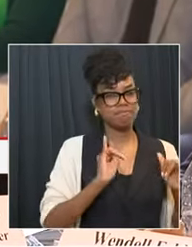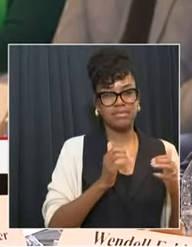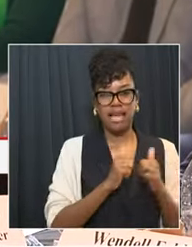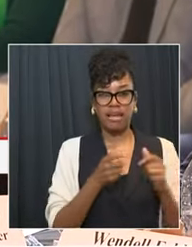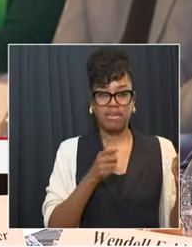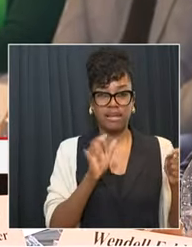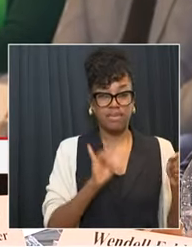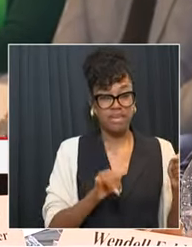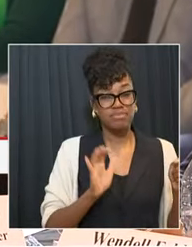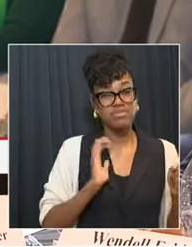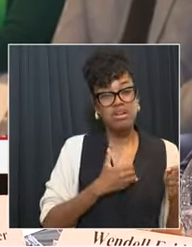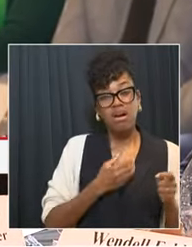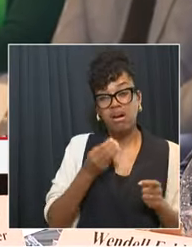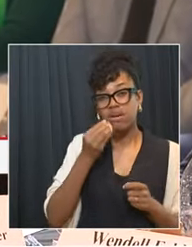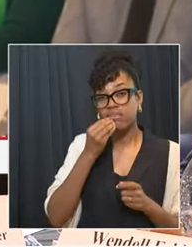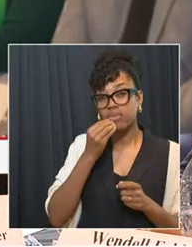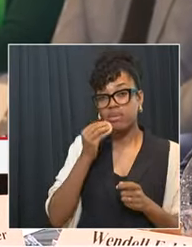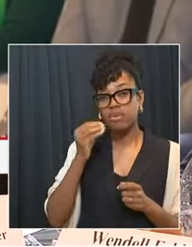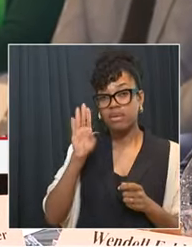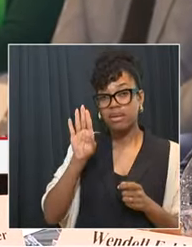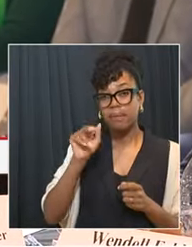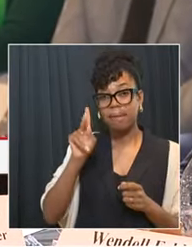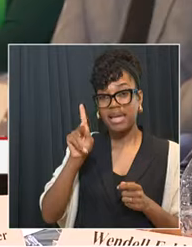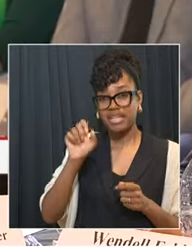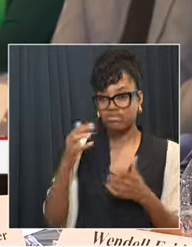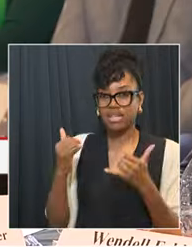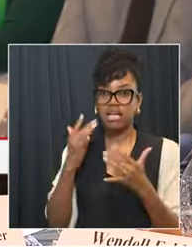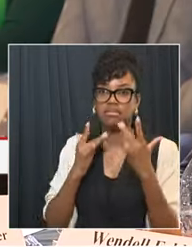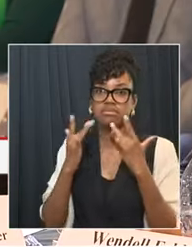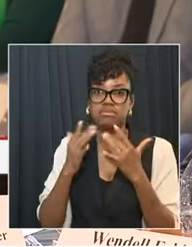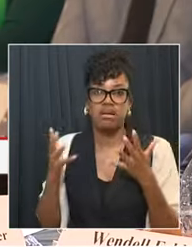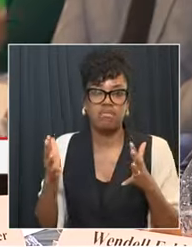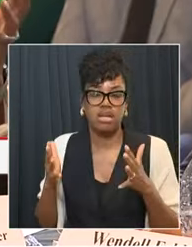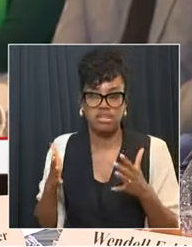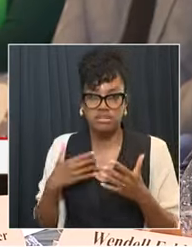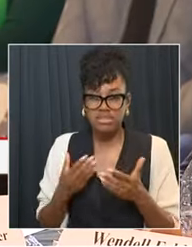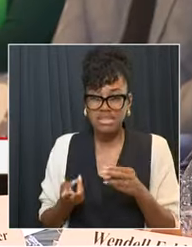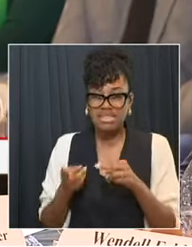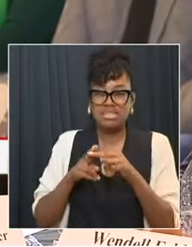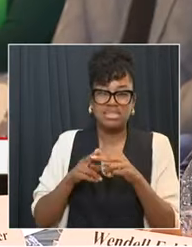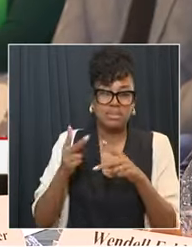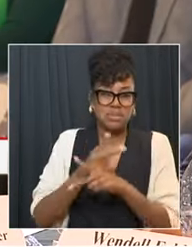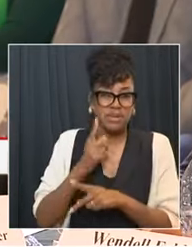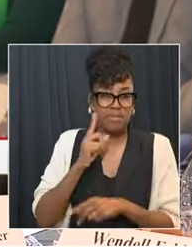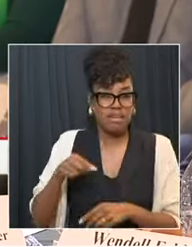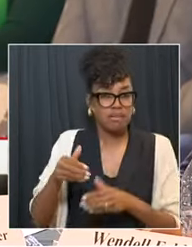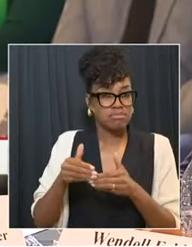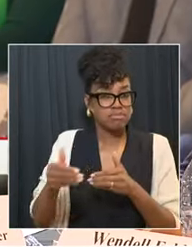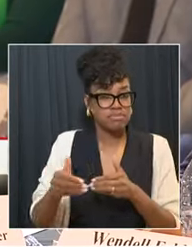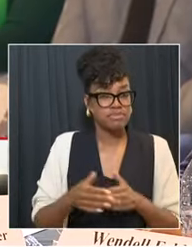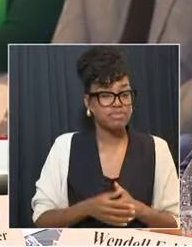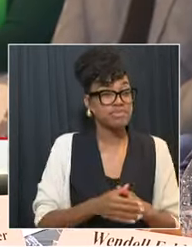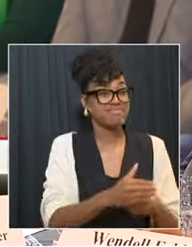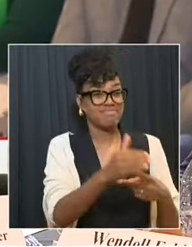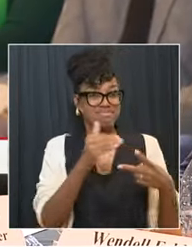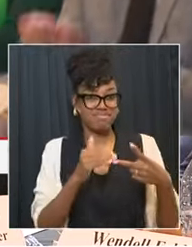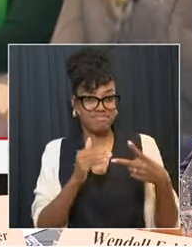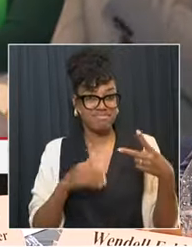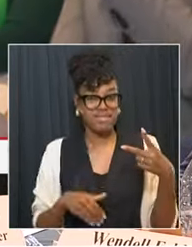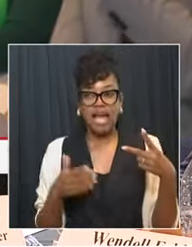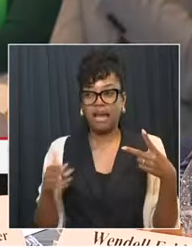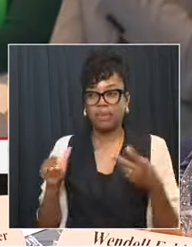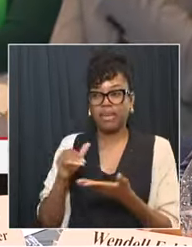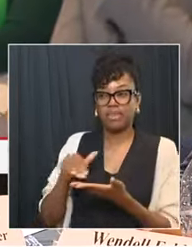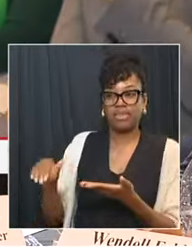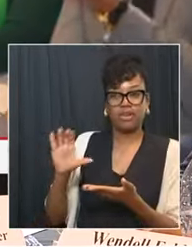are already stretched. And my second question is more for the operational support. I don't want Chris to feel like we've sort of left out here. But when we talk about the